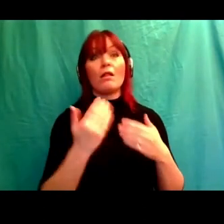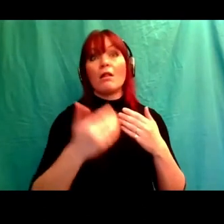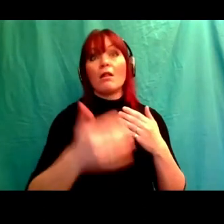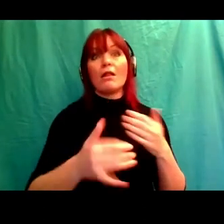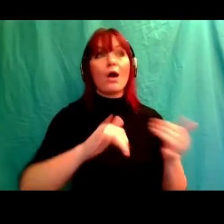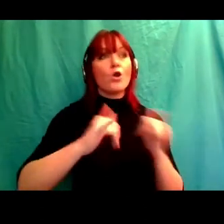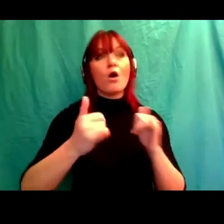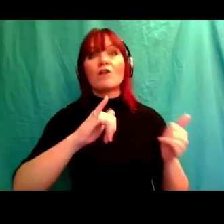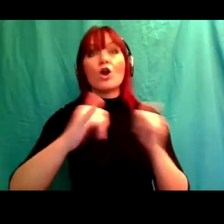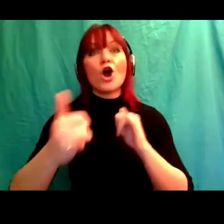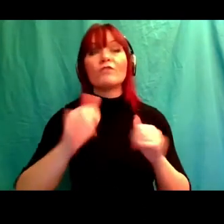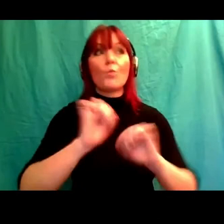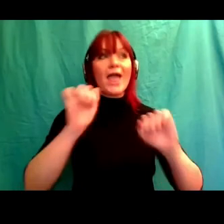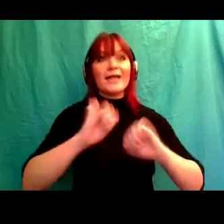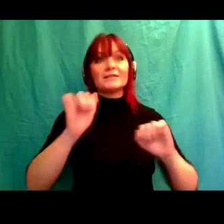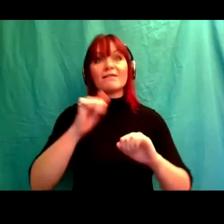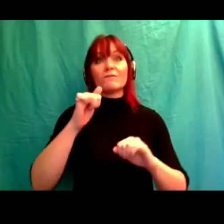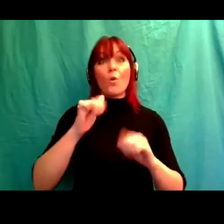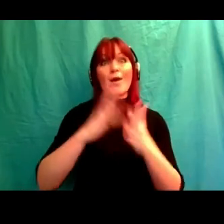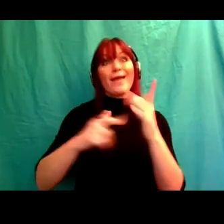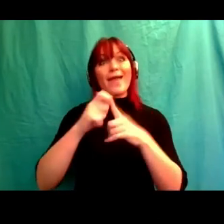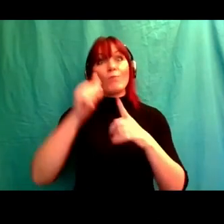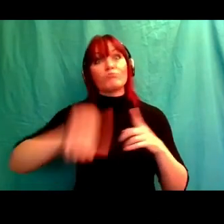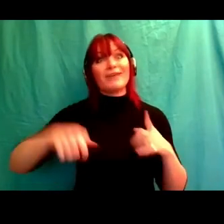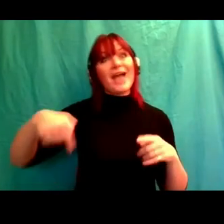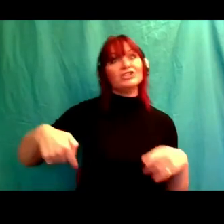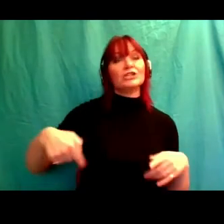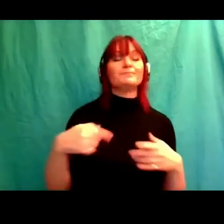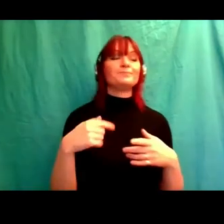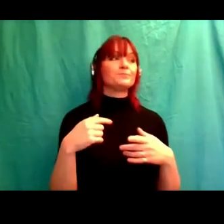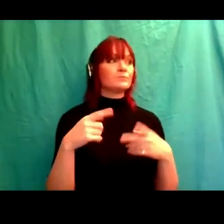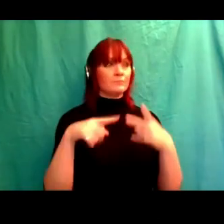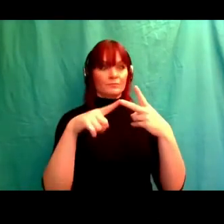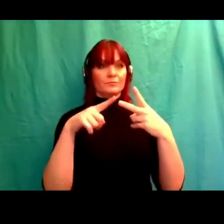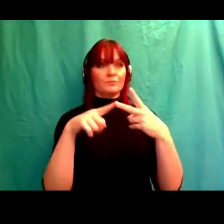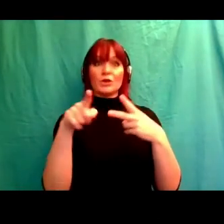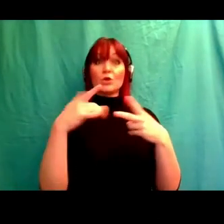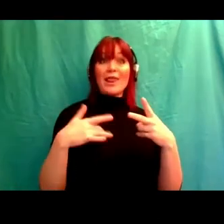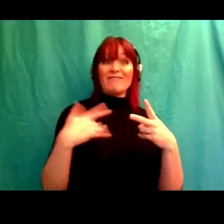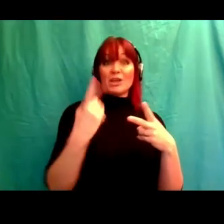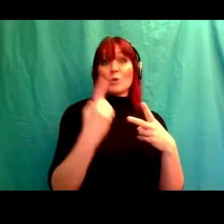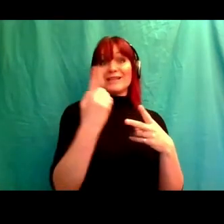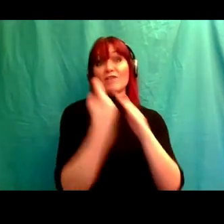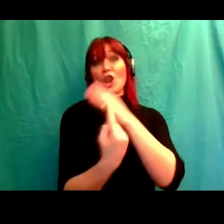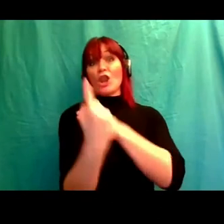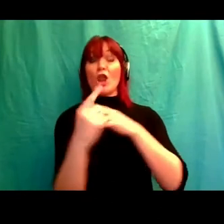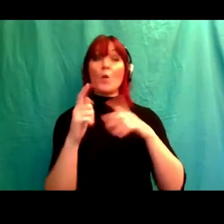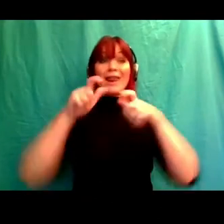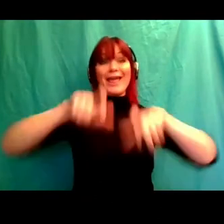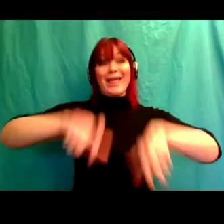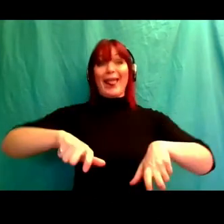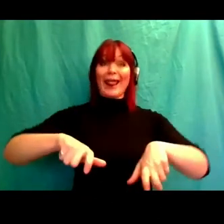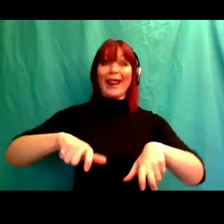you're living with that anxiety and uncertainty. You're living with the anxiety and uncertainty and loneliness of lockdown. And then you've got a syndemic,